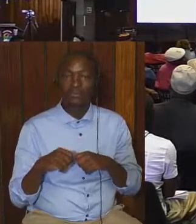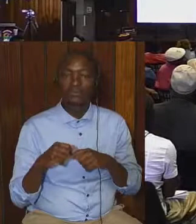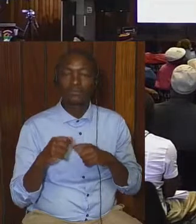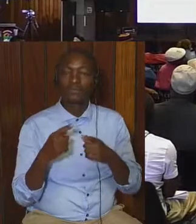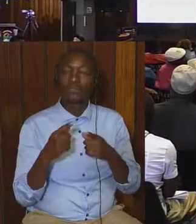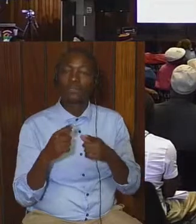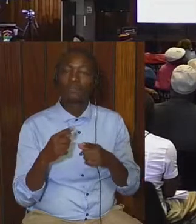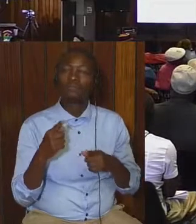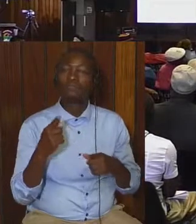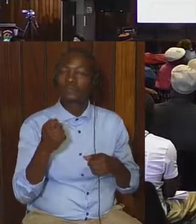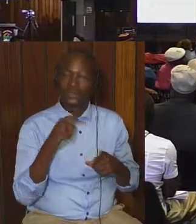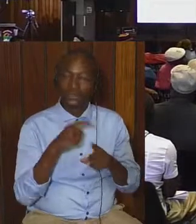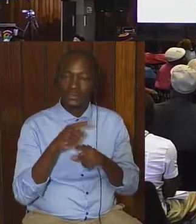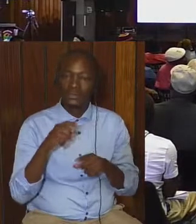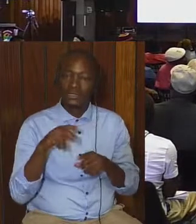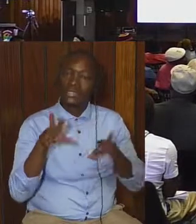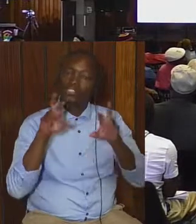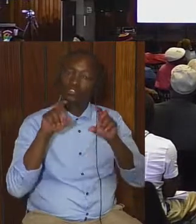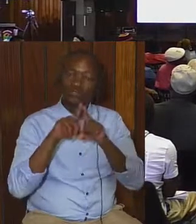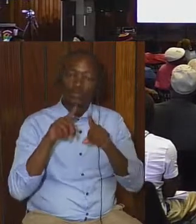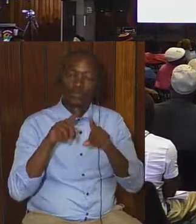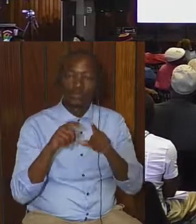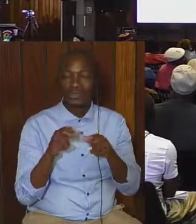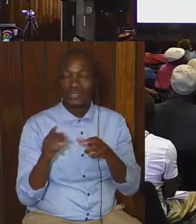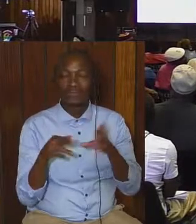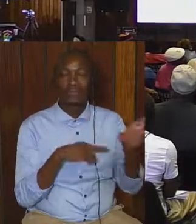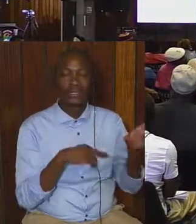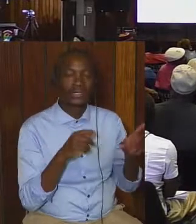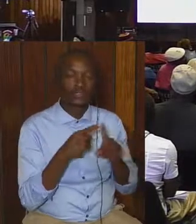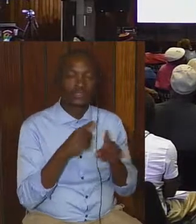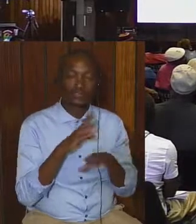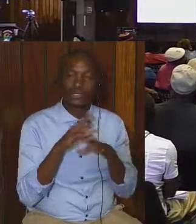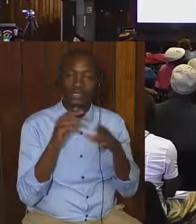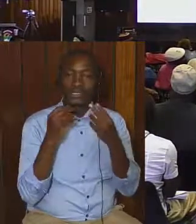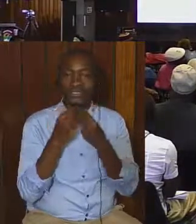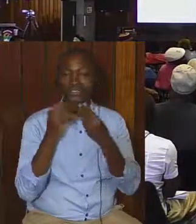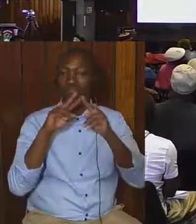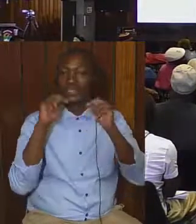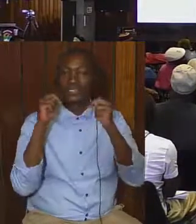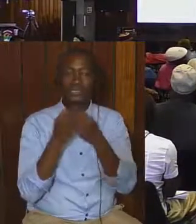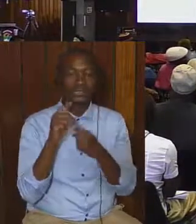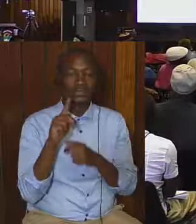Bizani okhona ningayithathi le issue le nirefelele kulento za ku national.